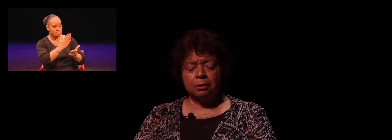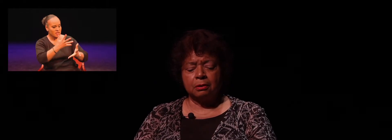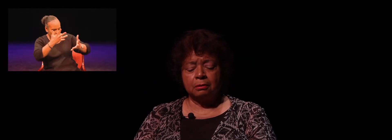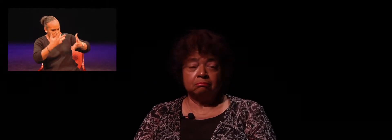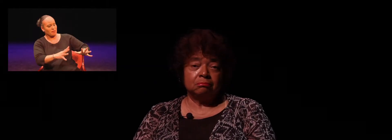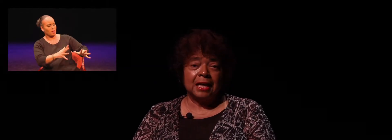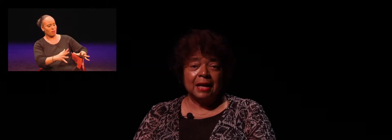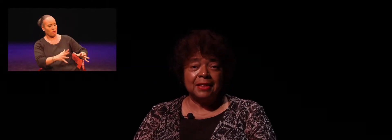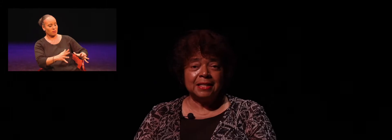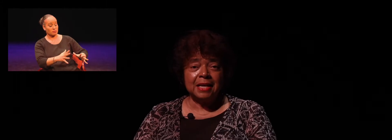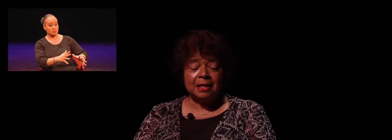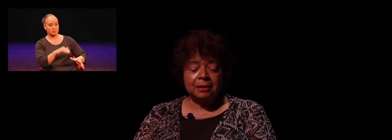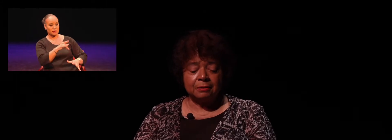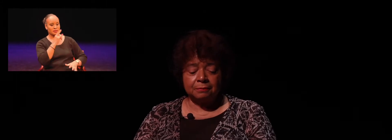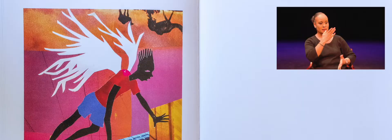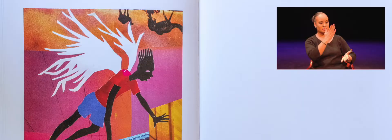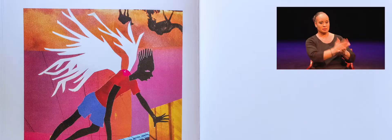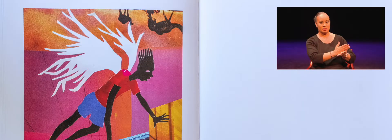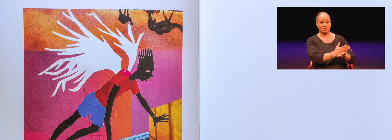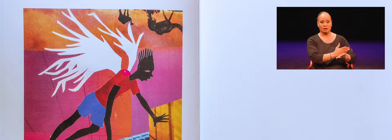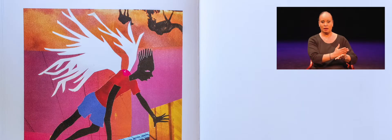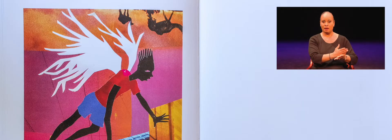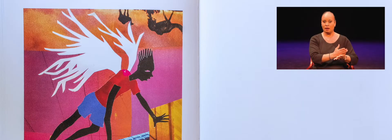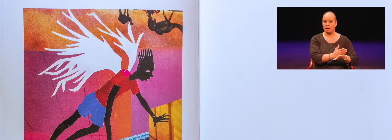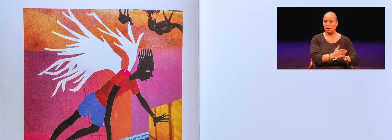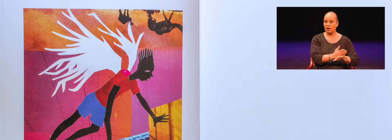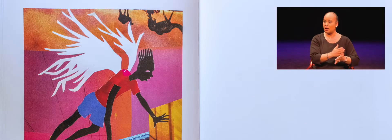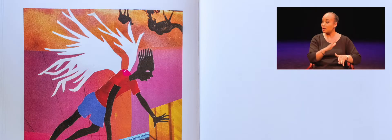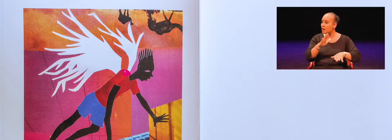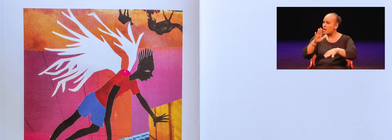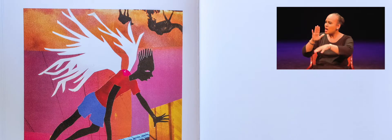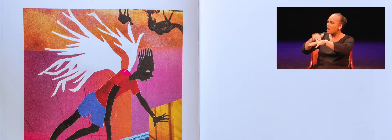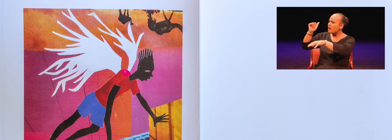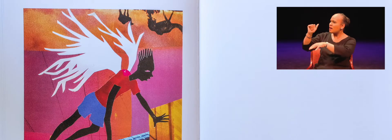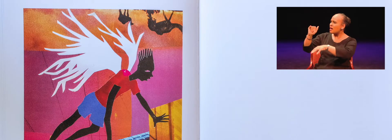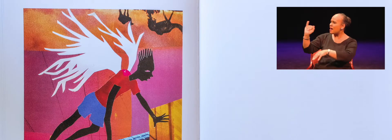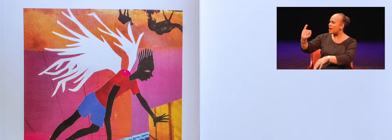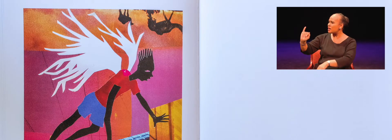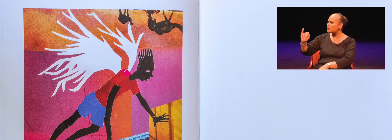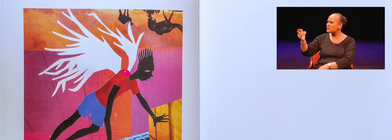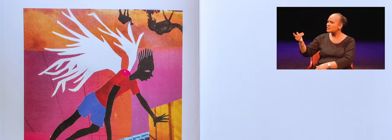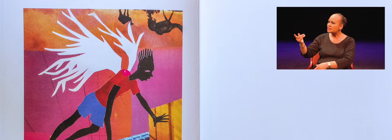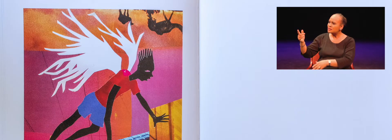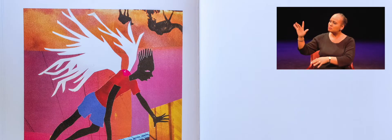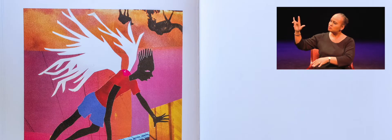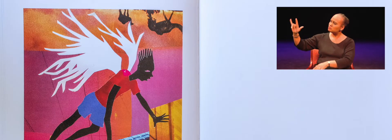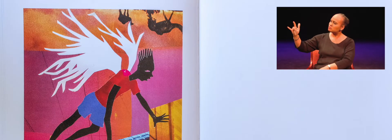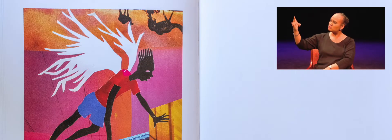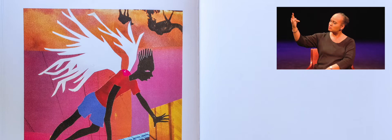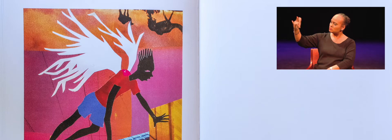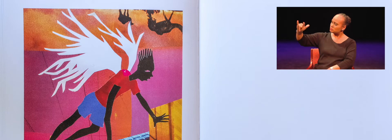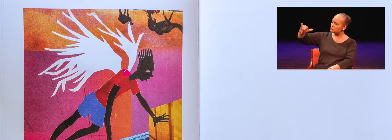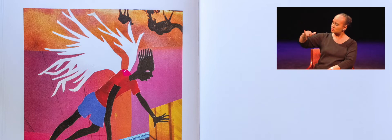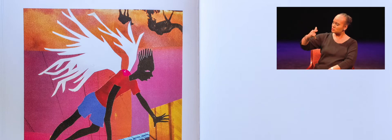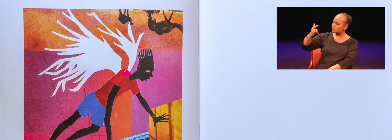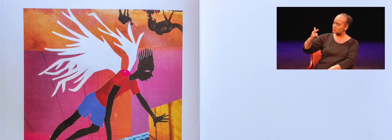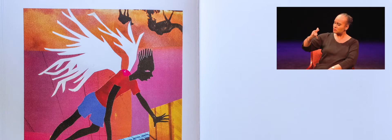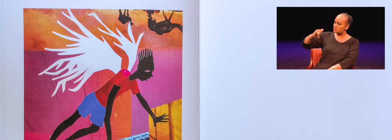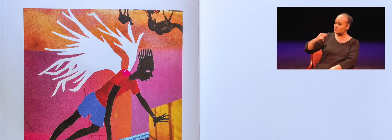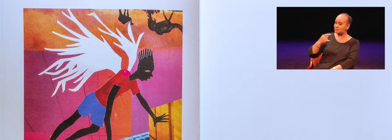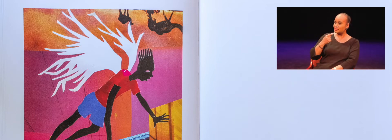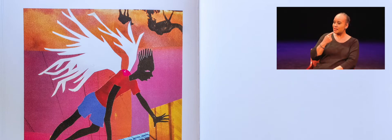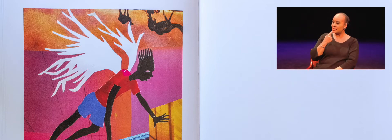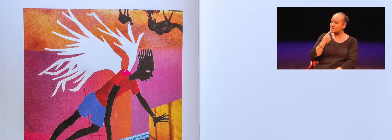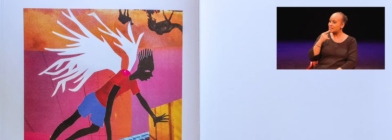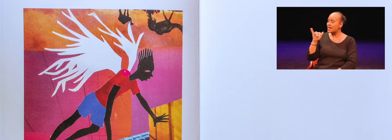alone." And they did. I called to Iris, and he sailed closer to me. I told